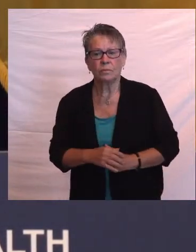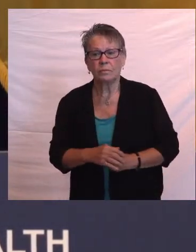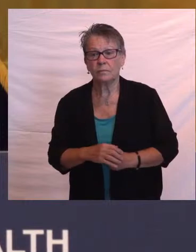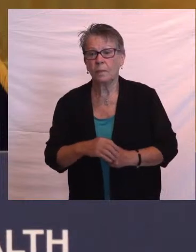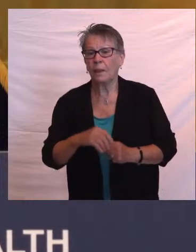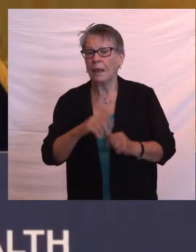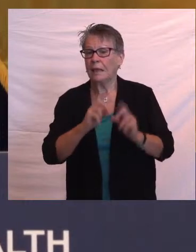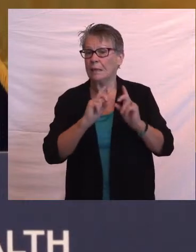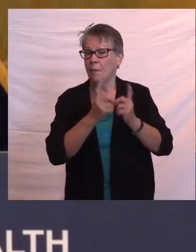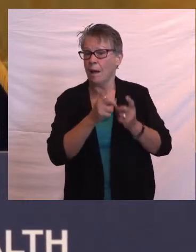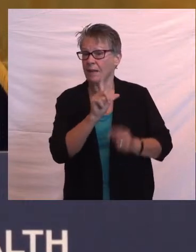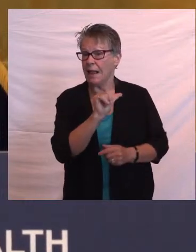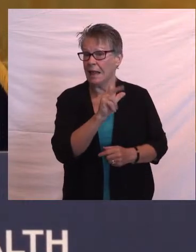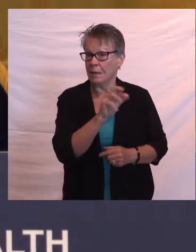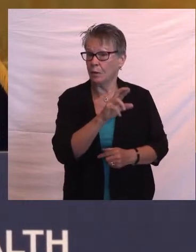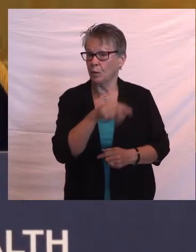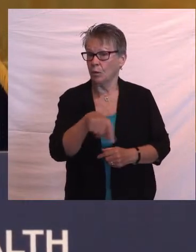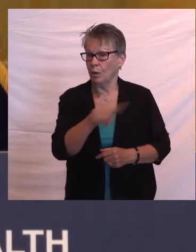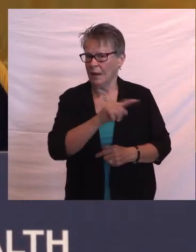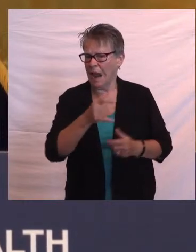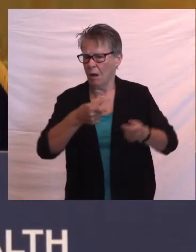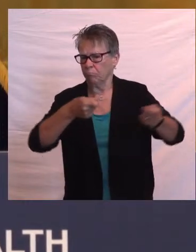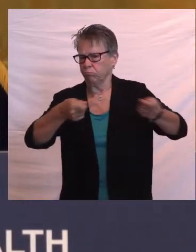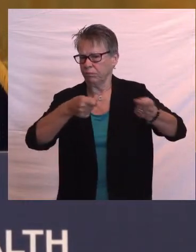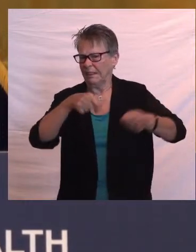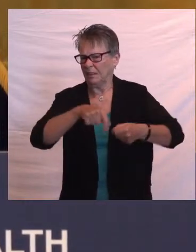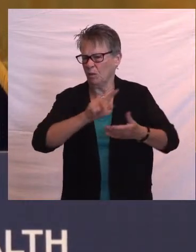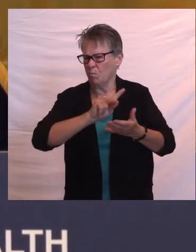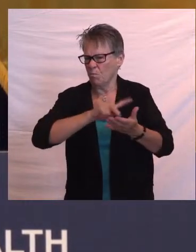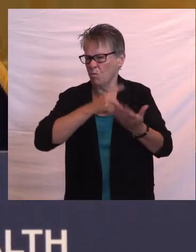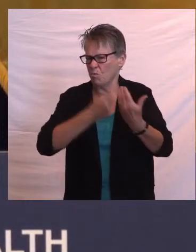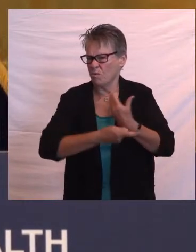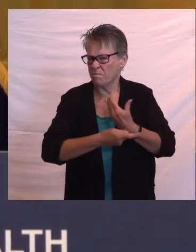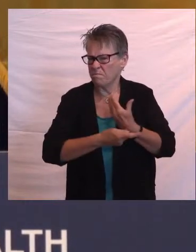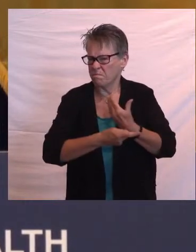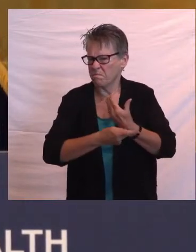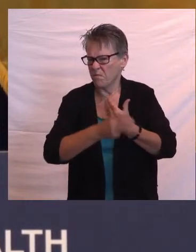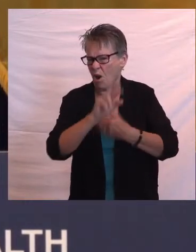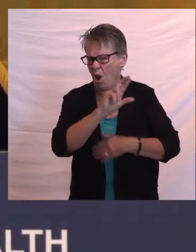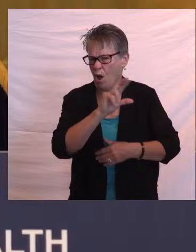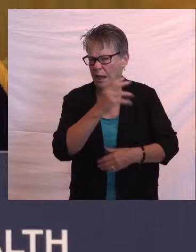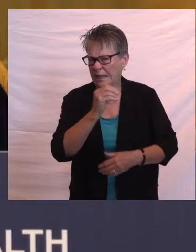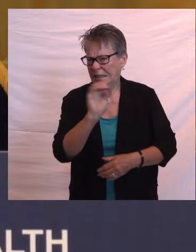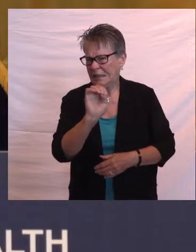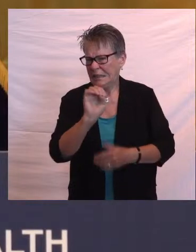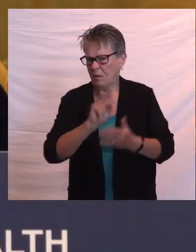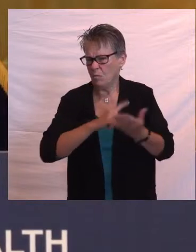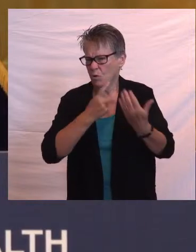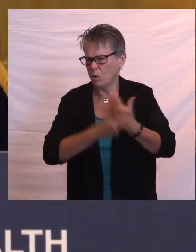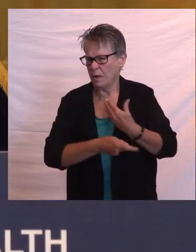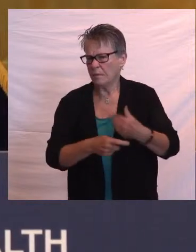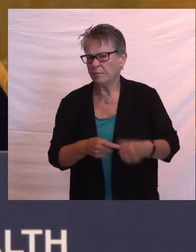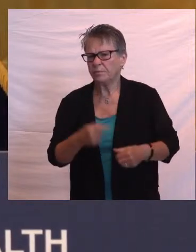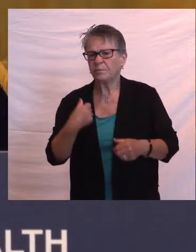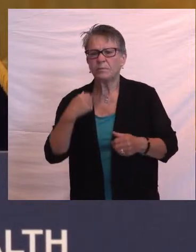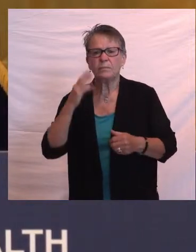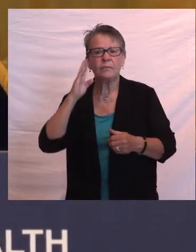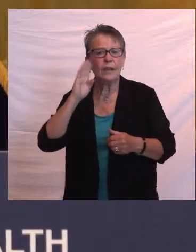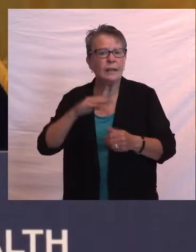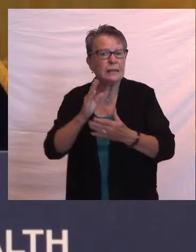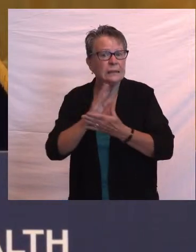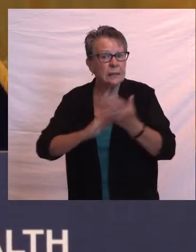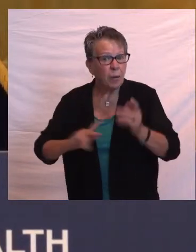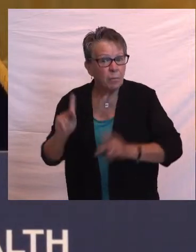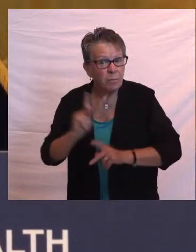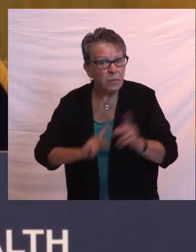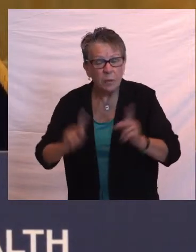make anybody who's out there frustrated still awaiting adjudication on a claim. I don't blame you for being frustrated, but I